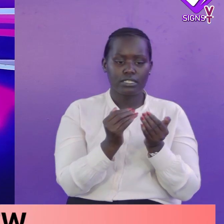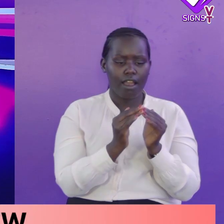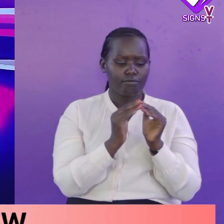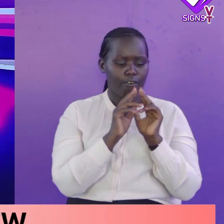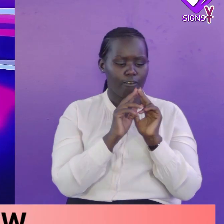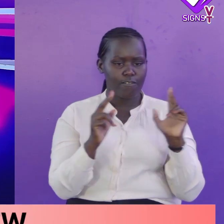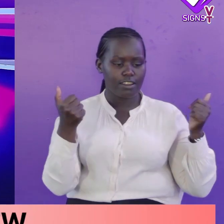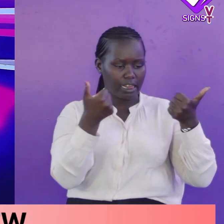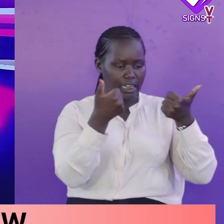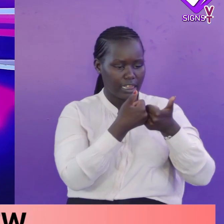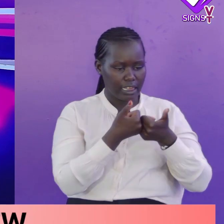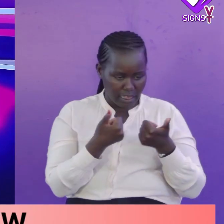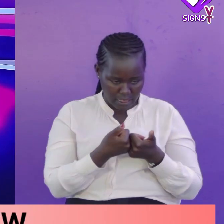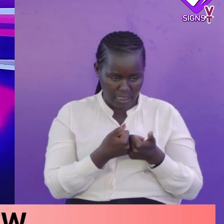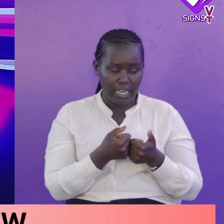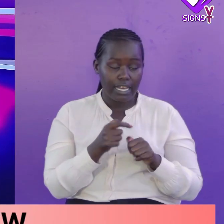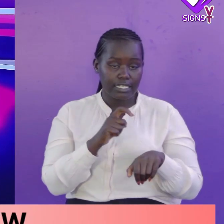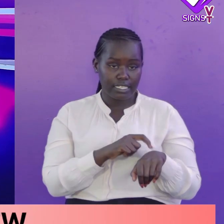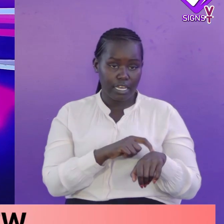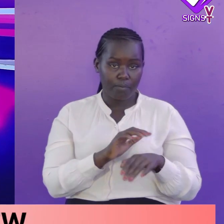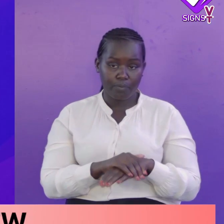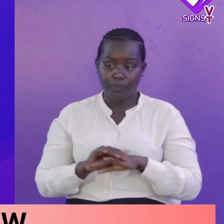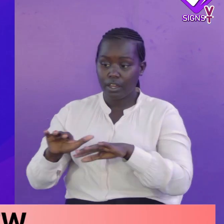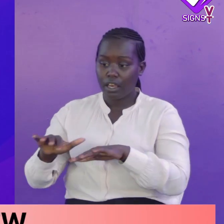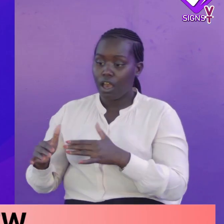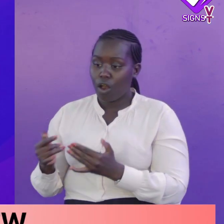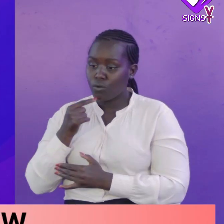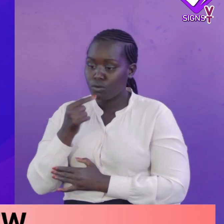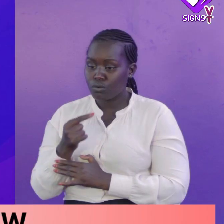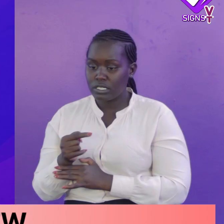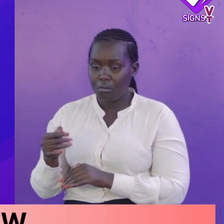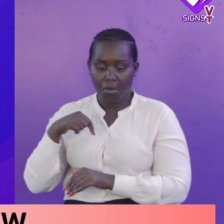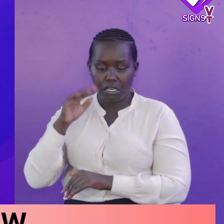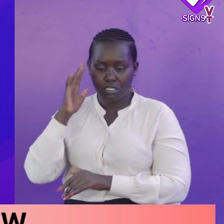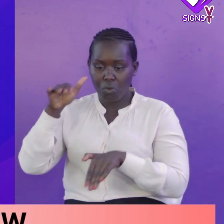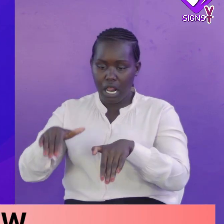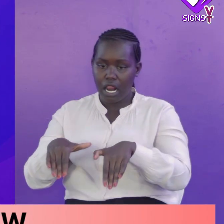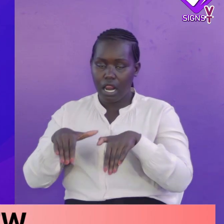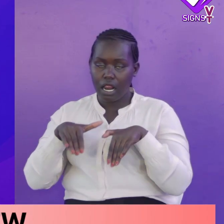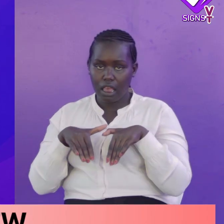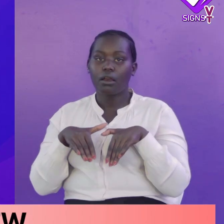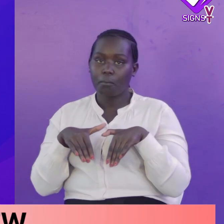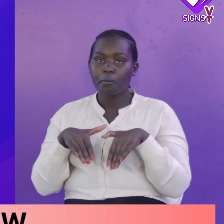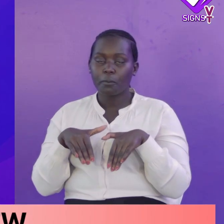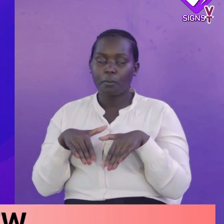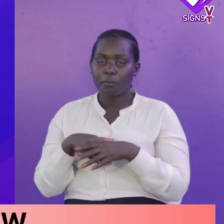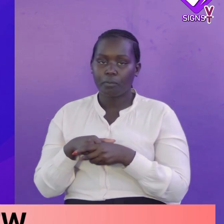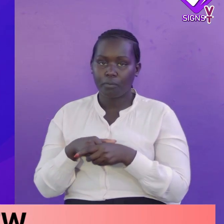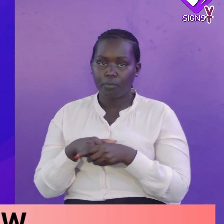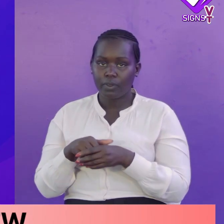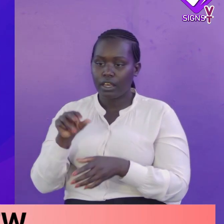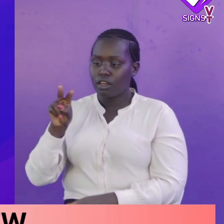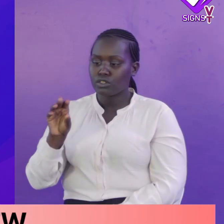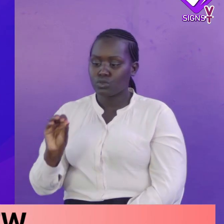competitive season. Yeah, as you say, we will wait just, it is